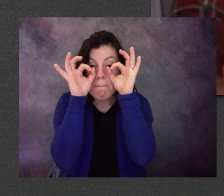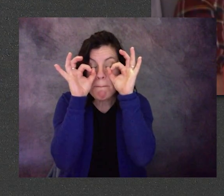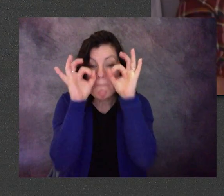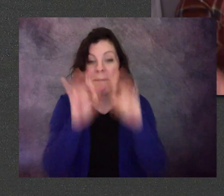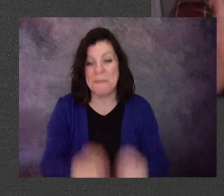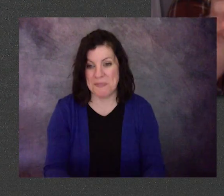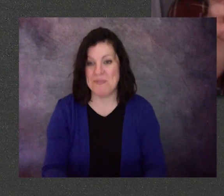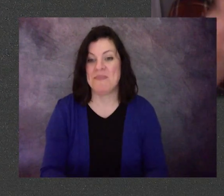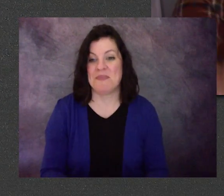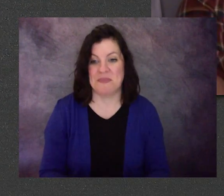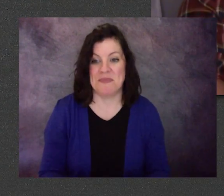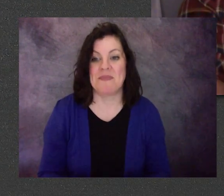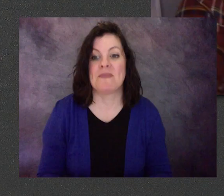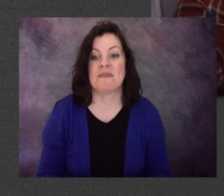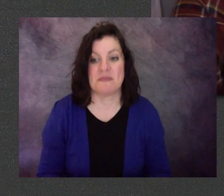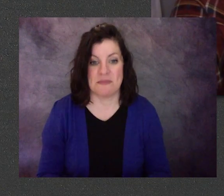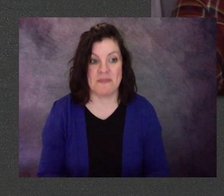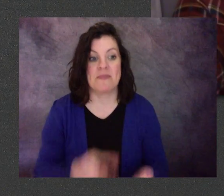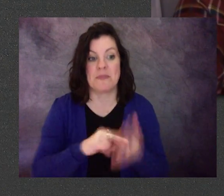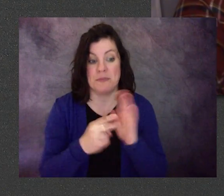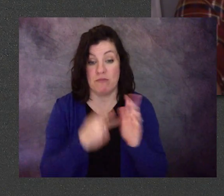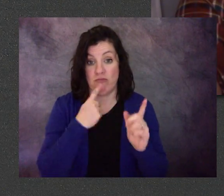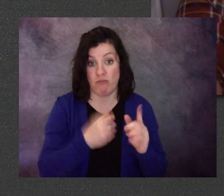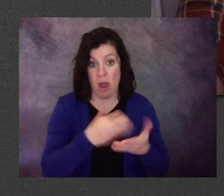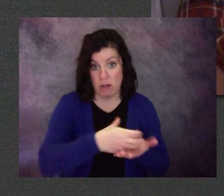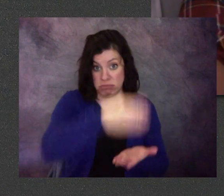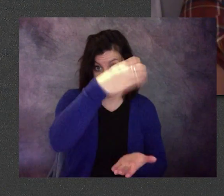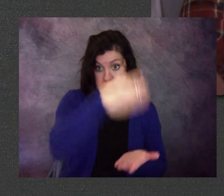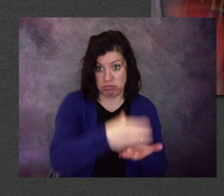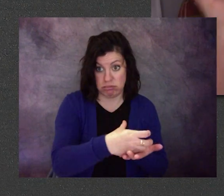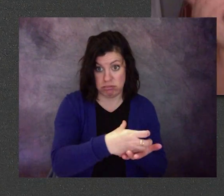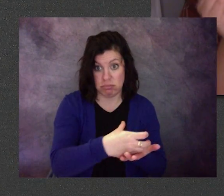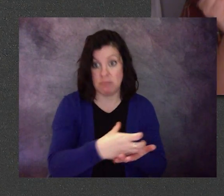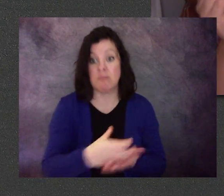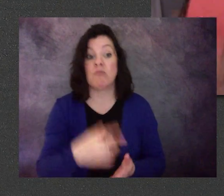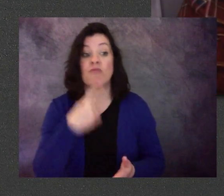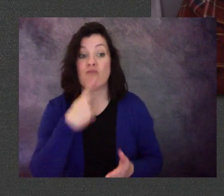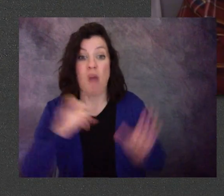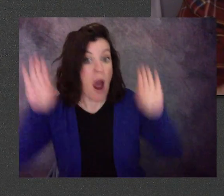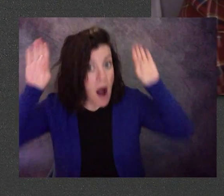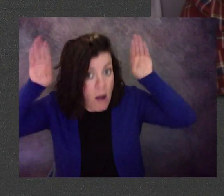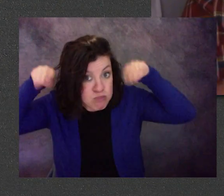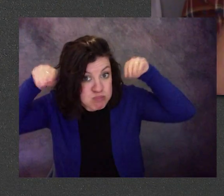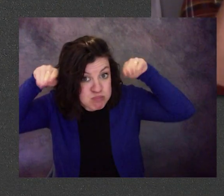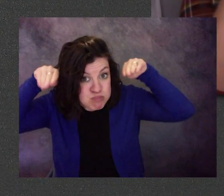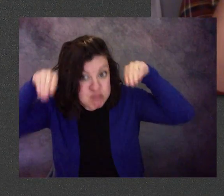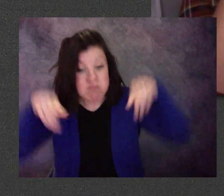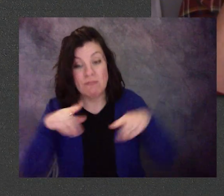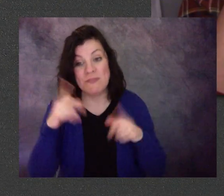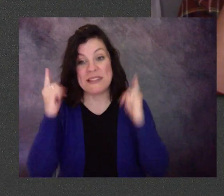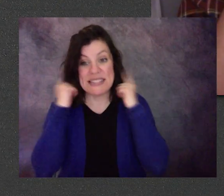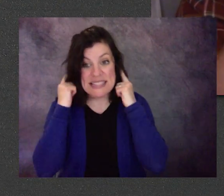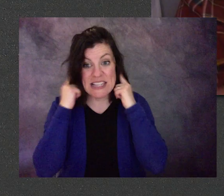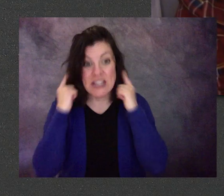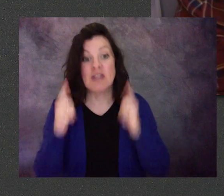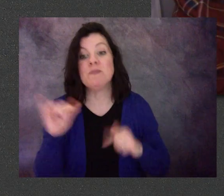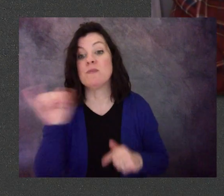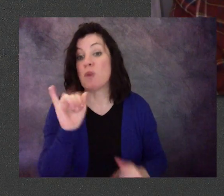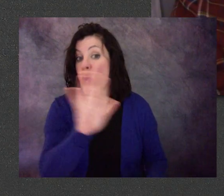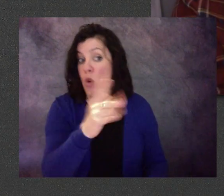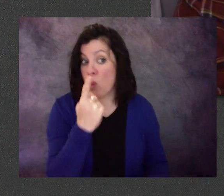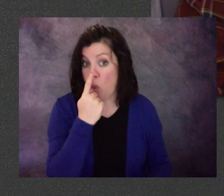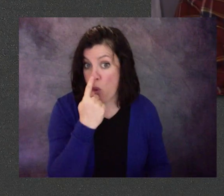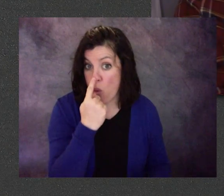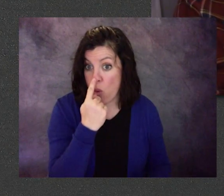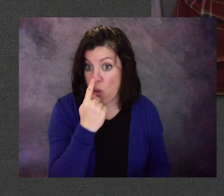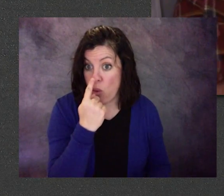So you have your red tube, your 2 red Clifford ears, your Clifford nose,